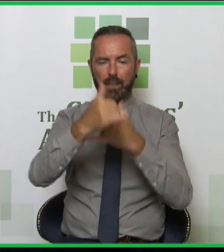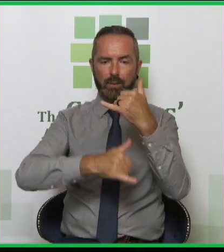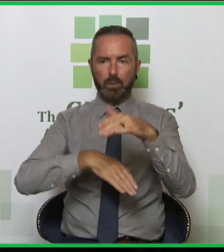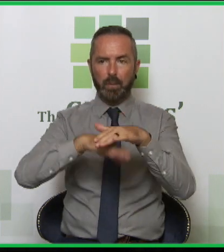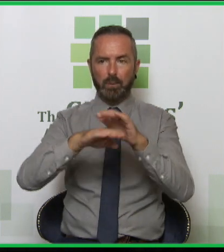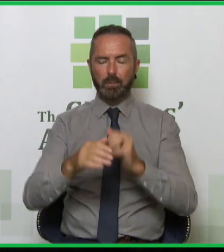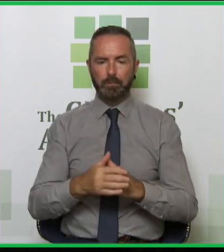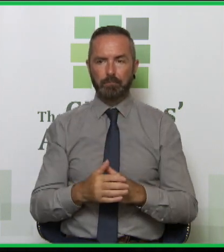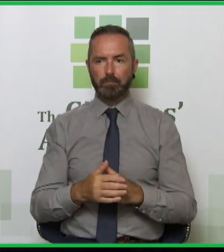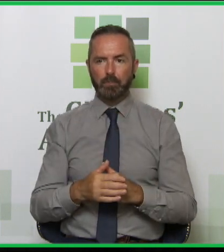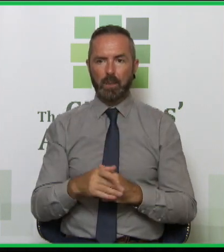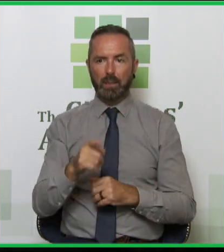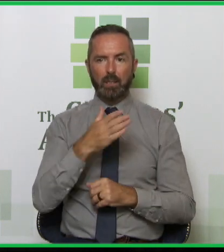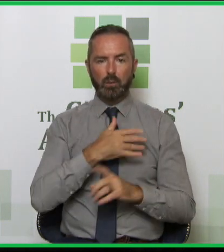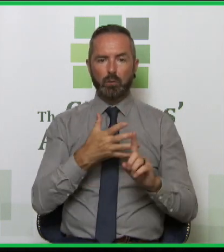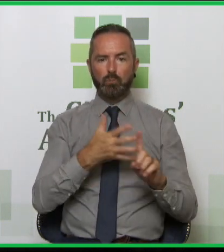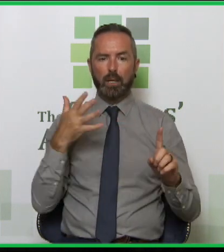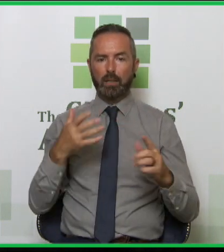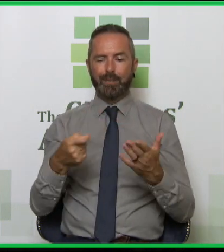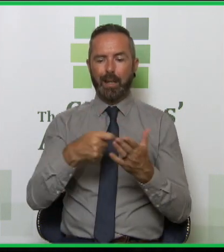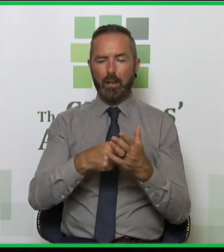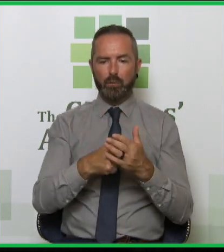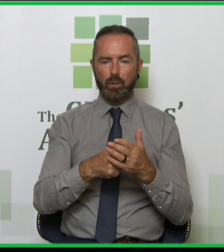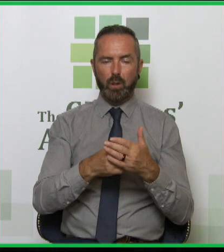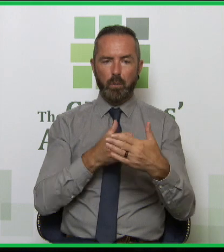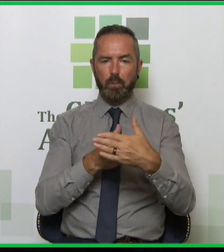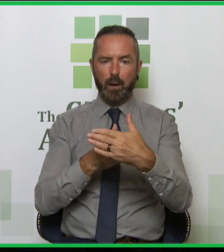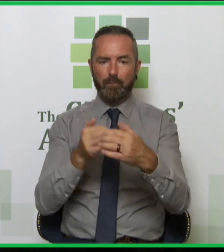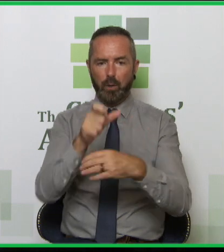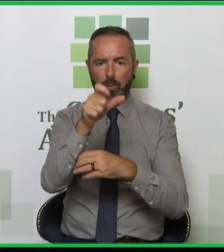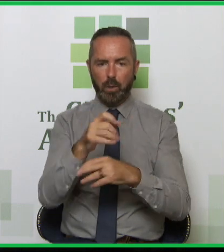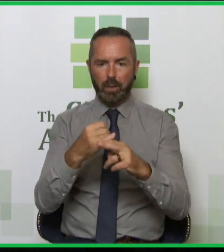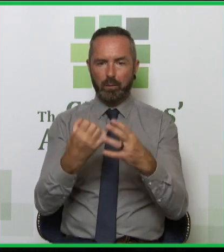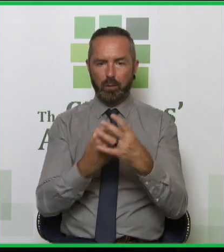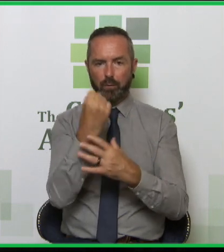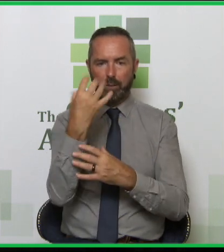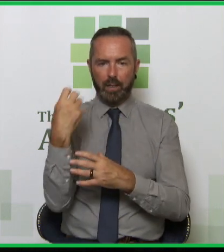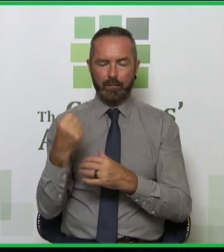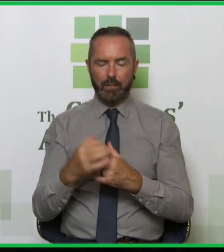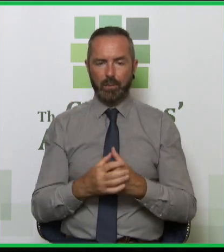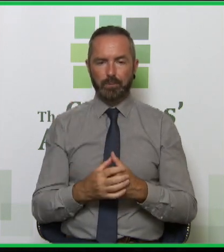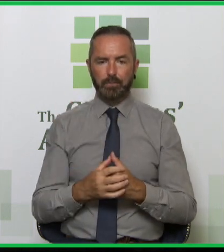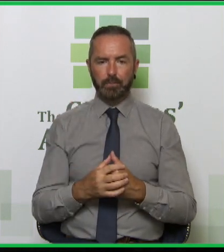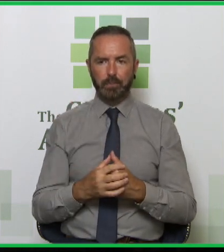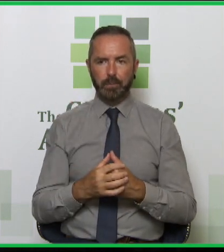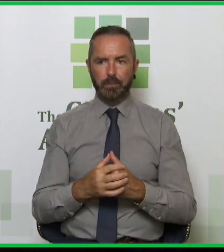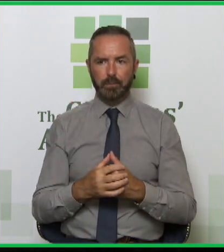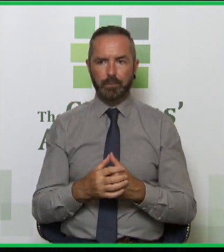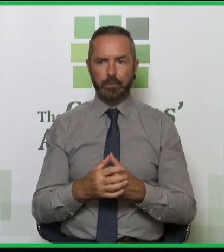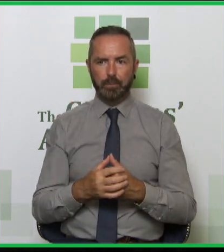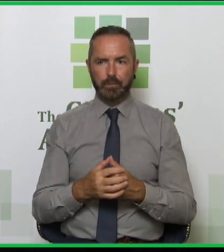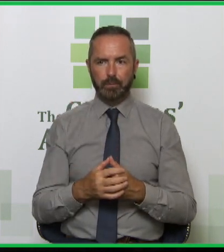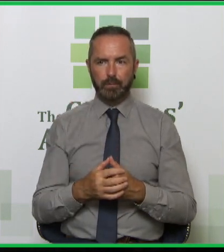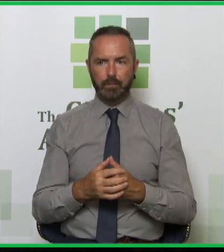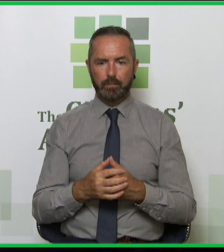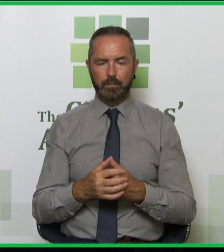So again, it's just recognising the additional barriers that a person in recovery faces. We also work